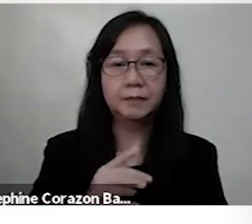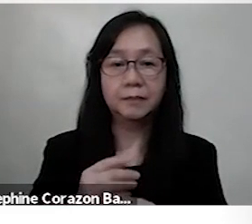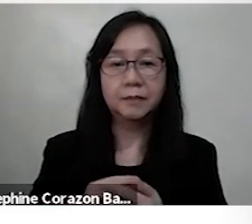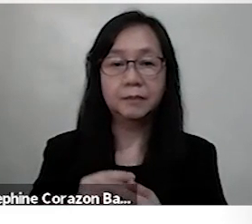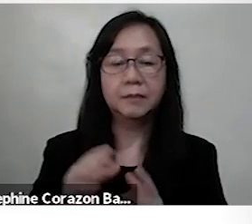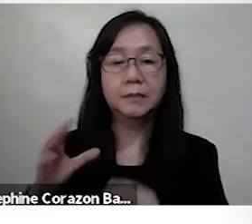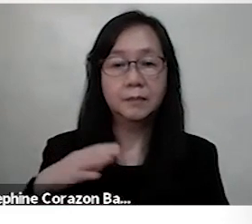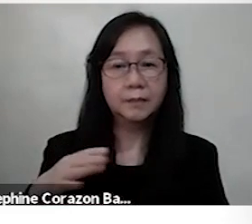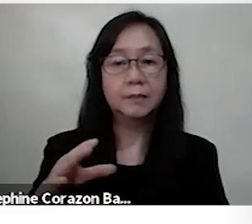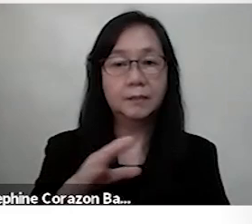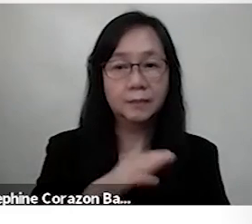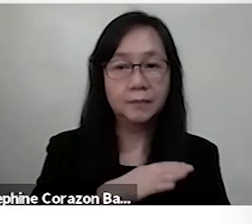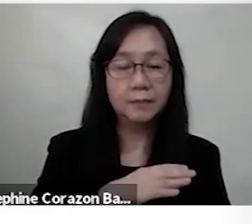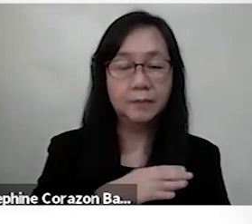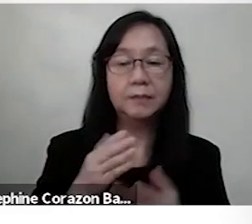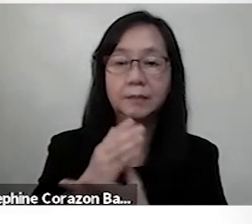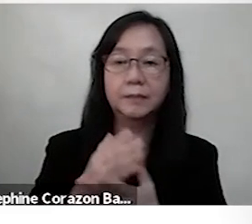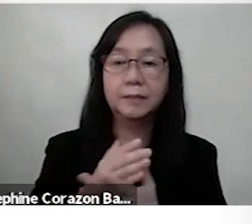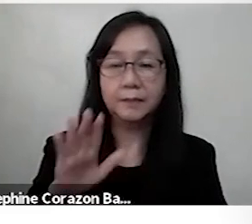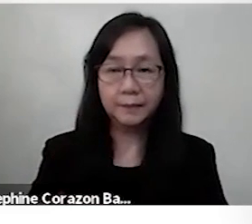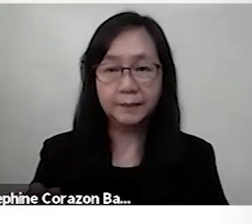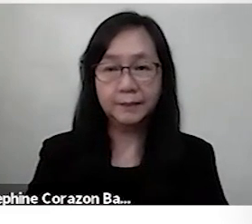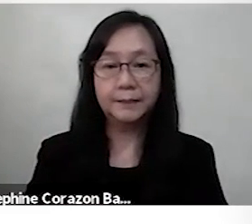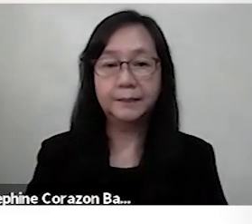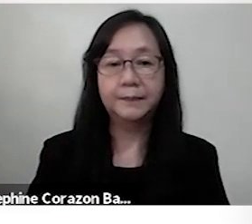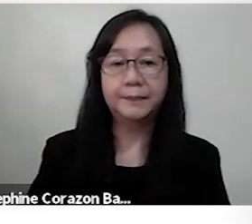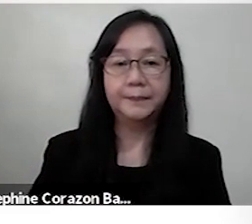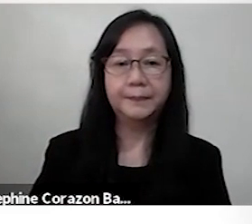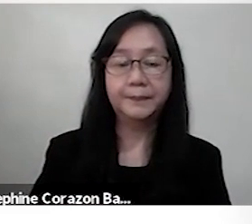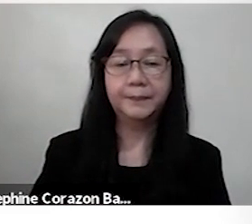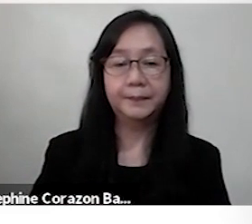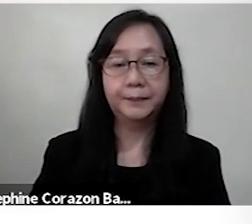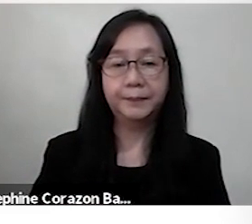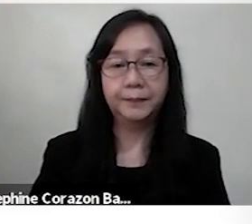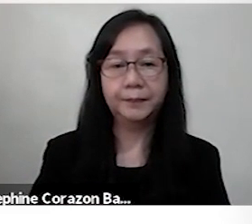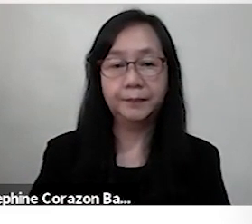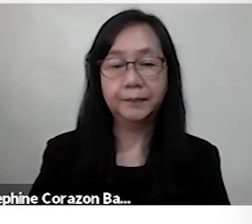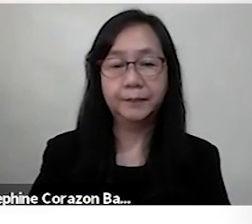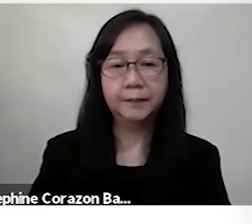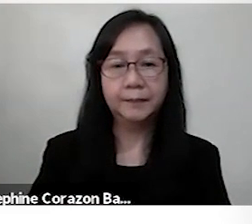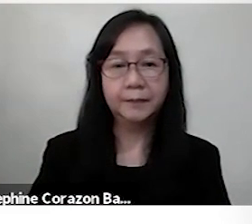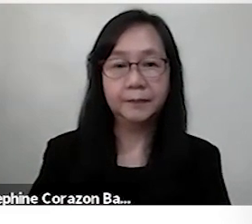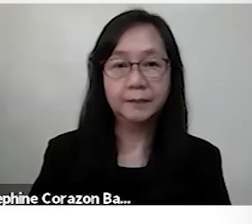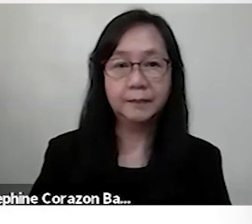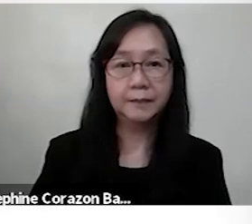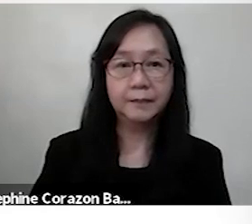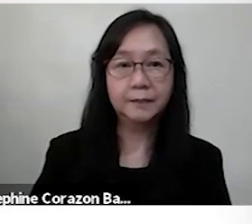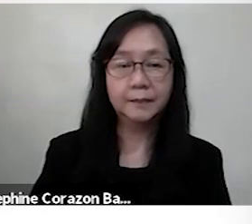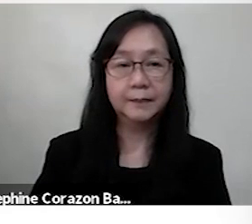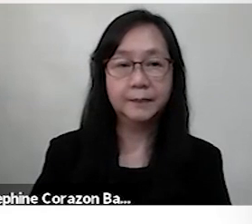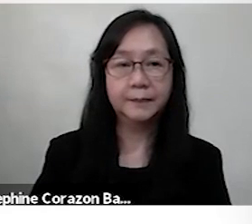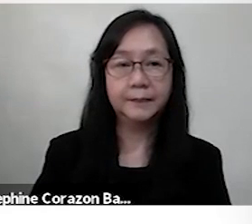explained by previous speaker, Fanny. So I just a little bit